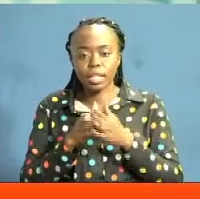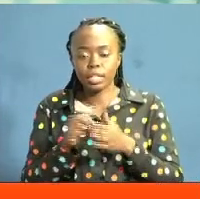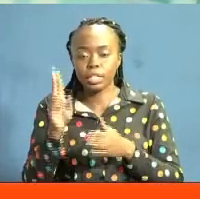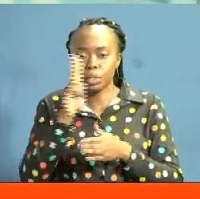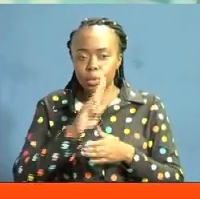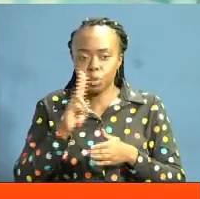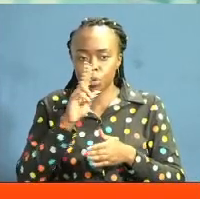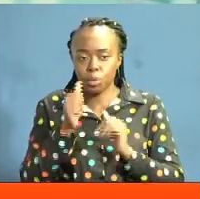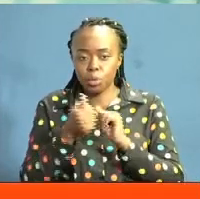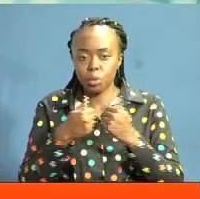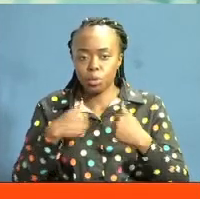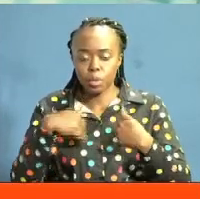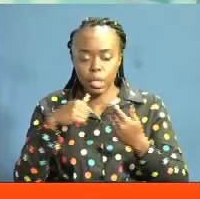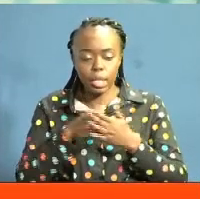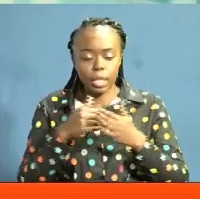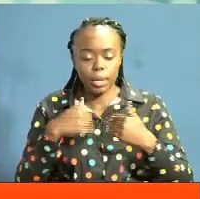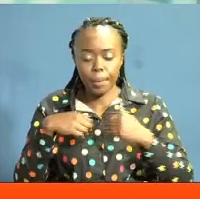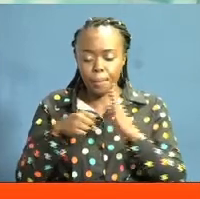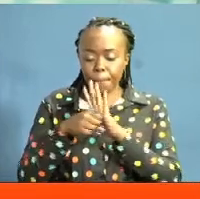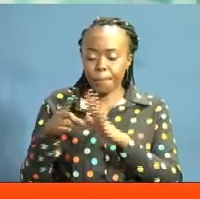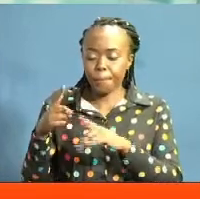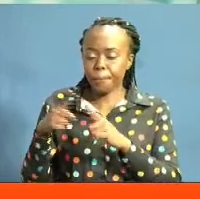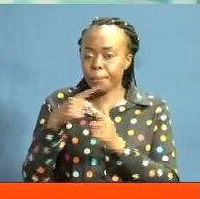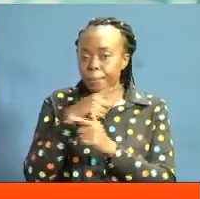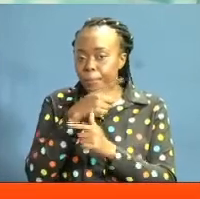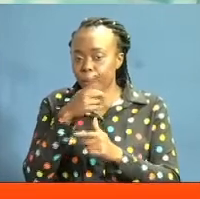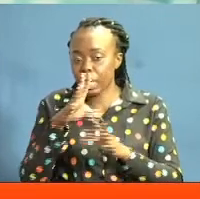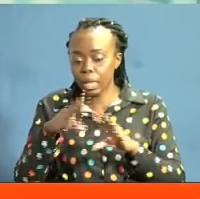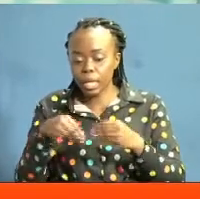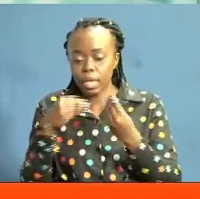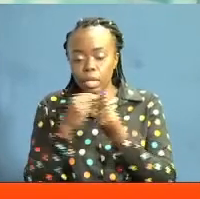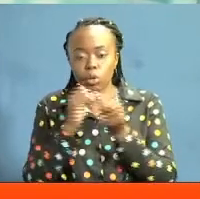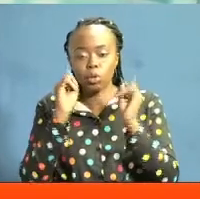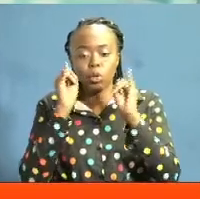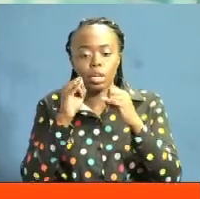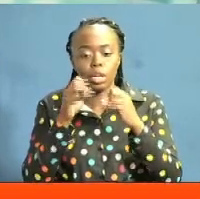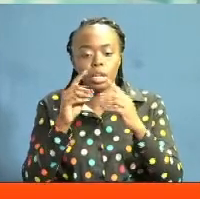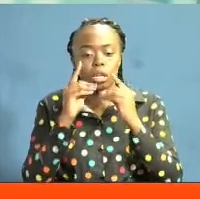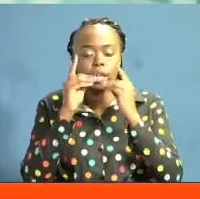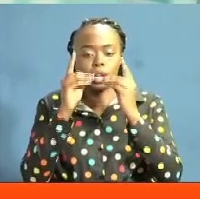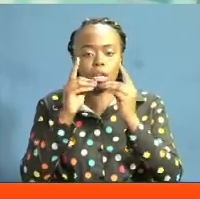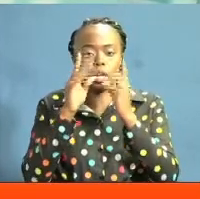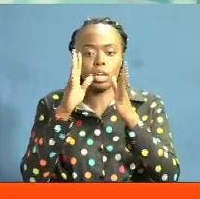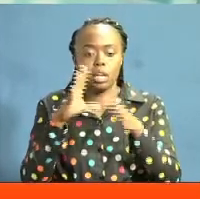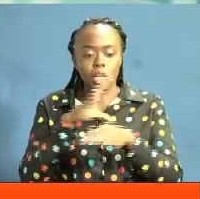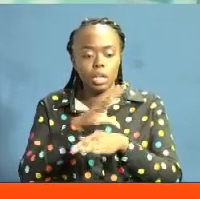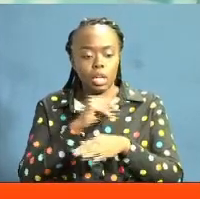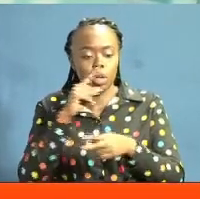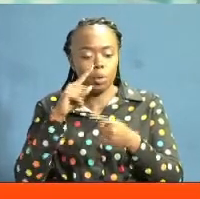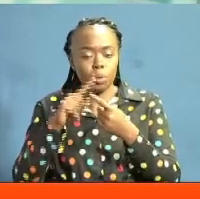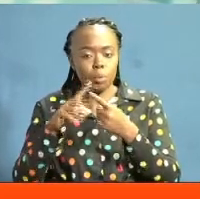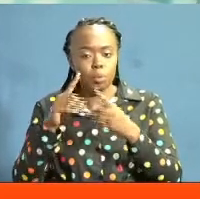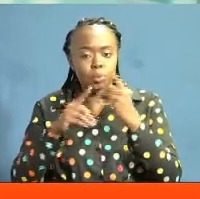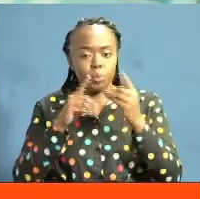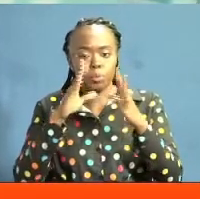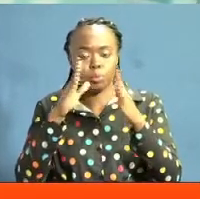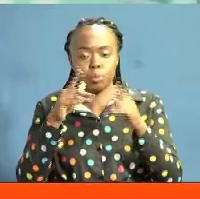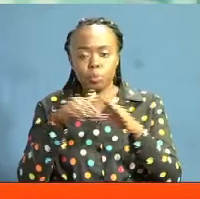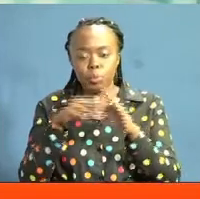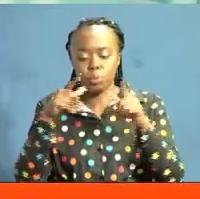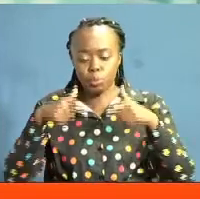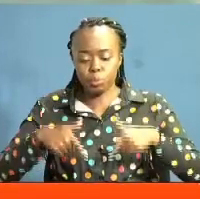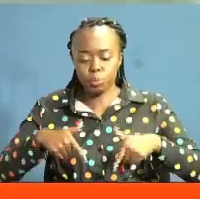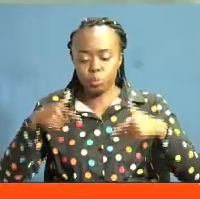the rejection that has been thrown to you to give you a new direction, mm-hmm. and a positive direction in life. All